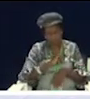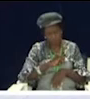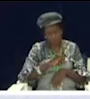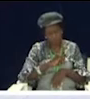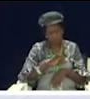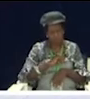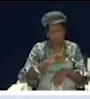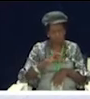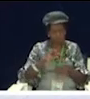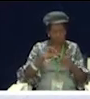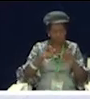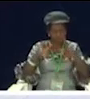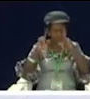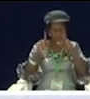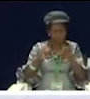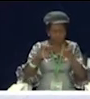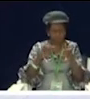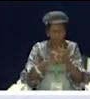access it?